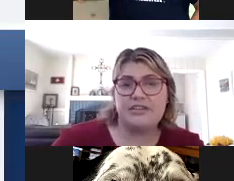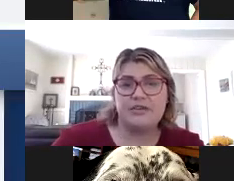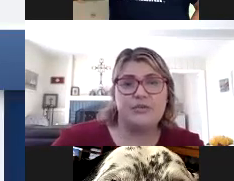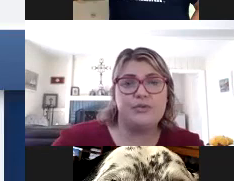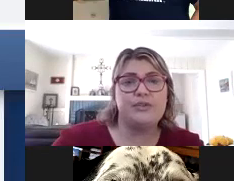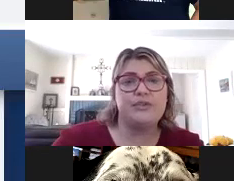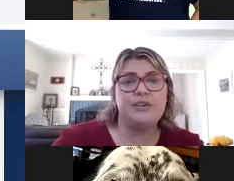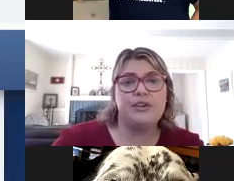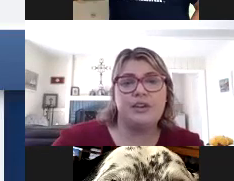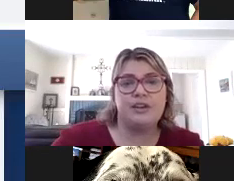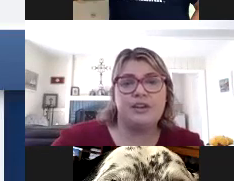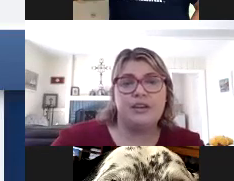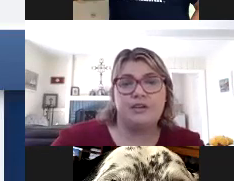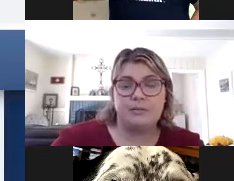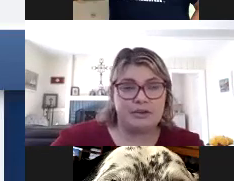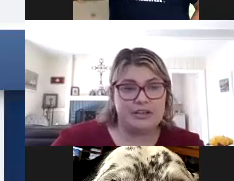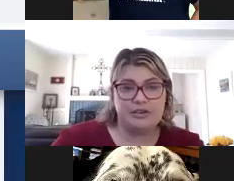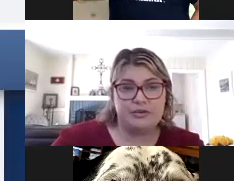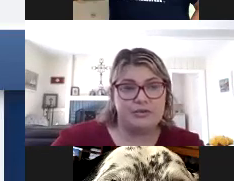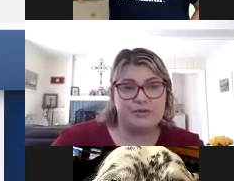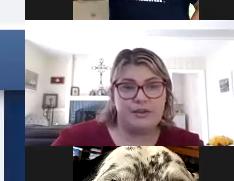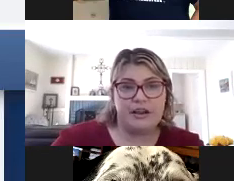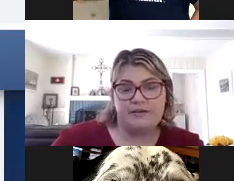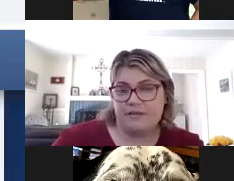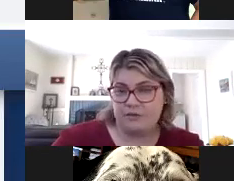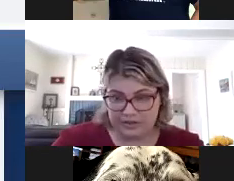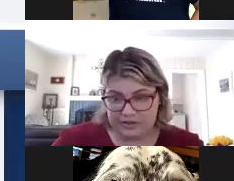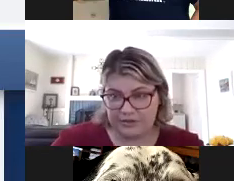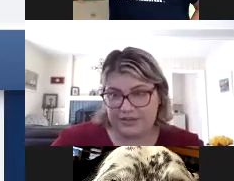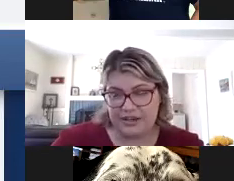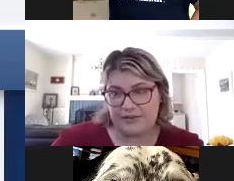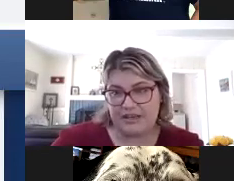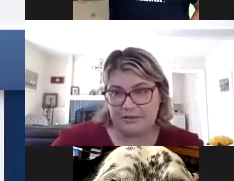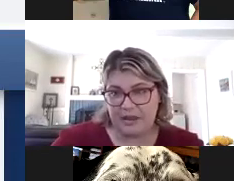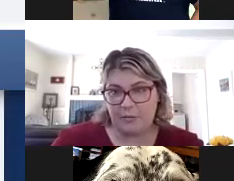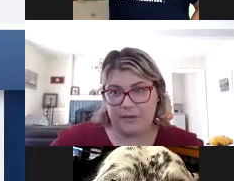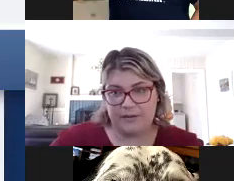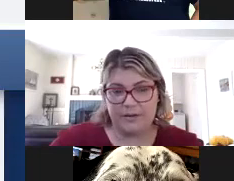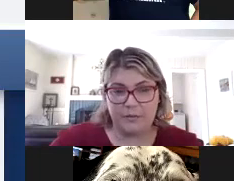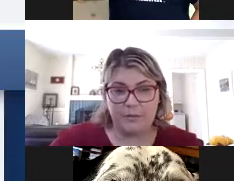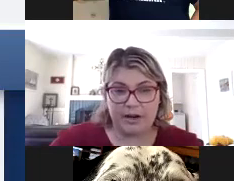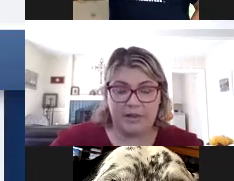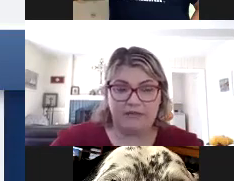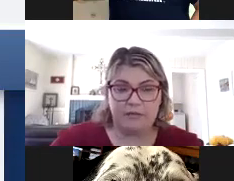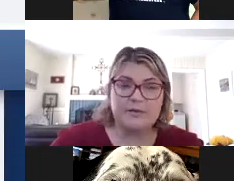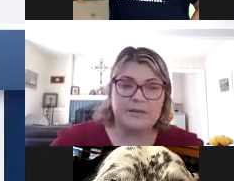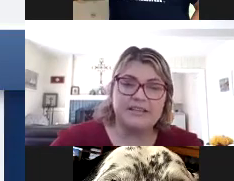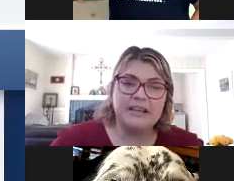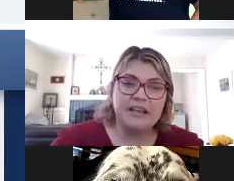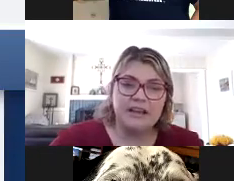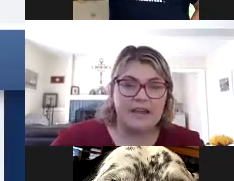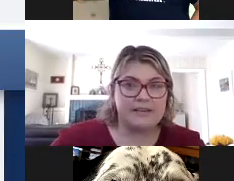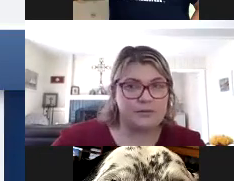science issues, criminal issues, a lot of social issues that you've seen that make up these party platforms,